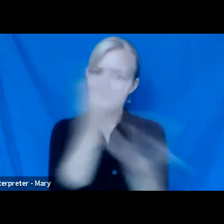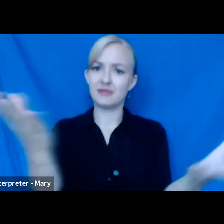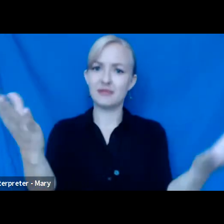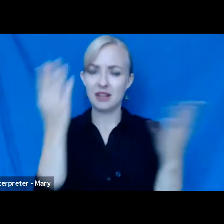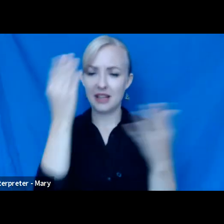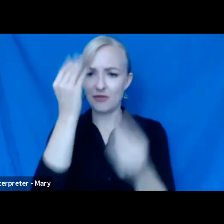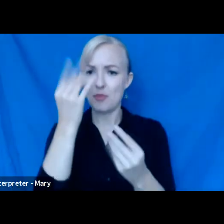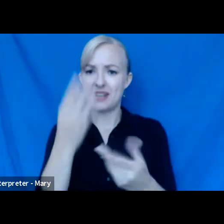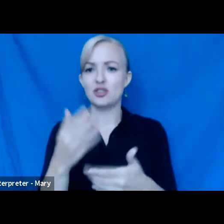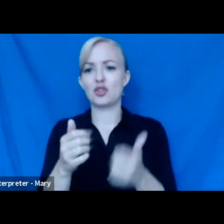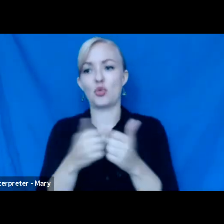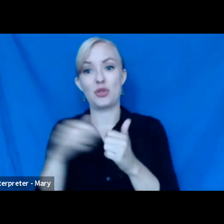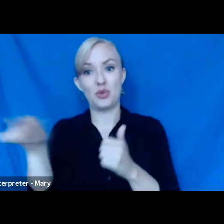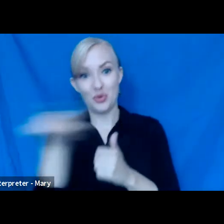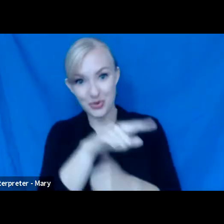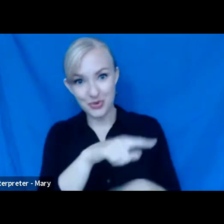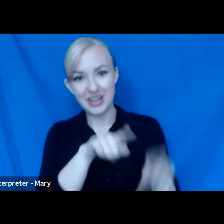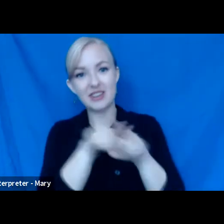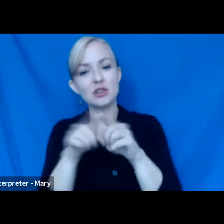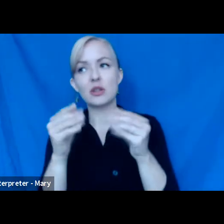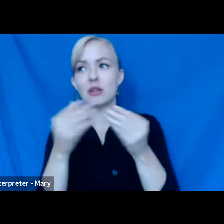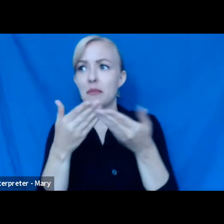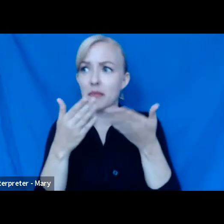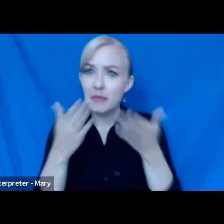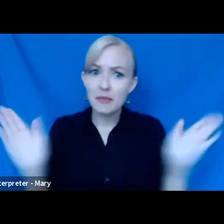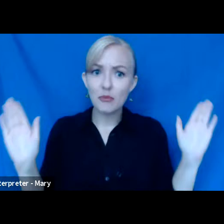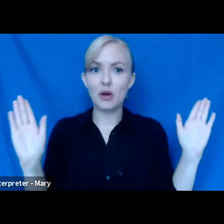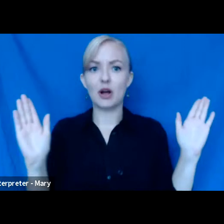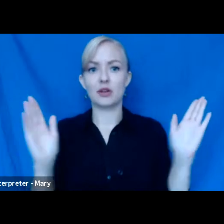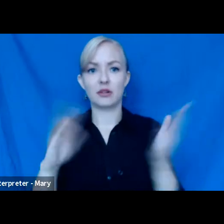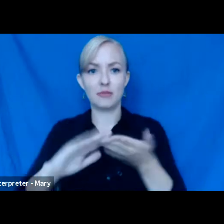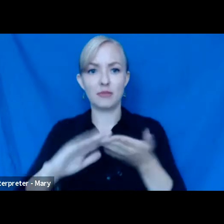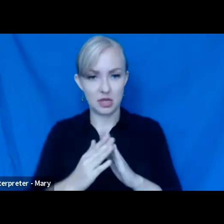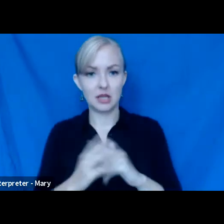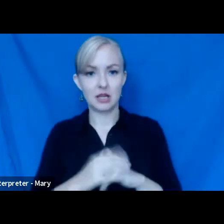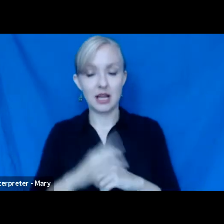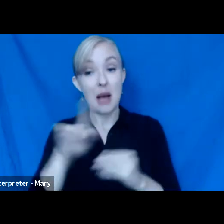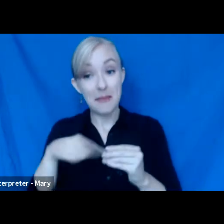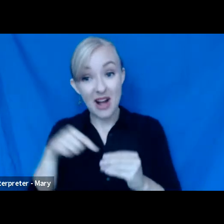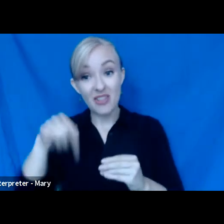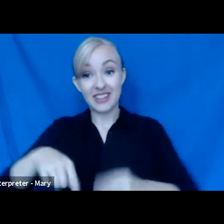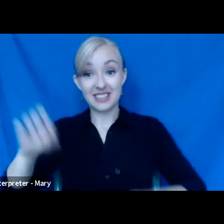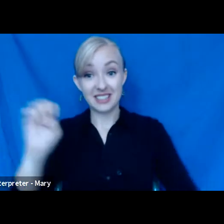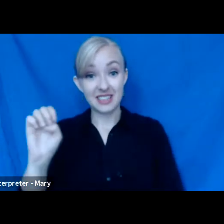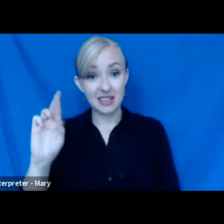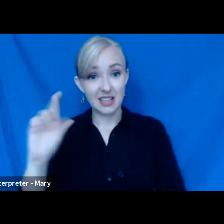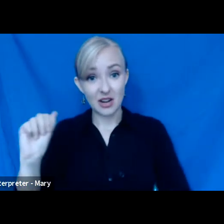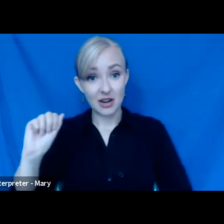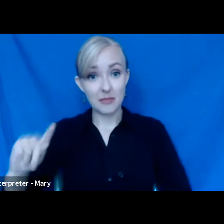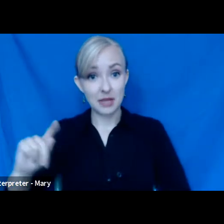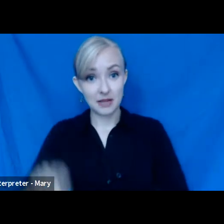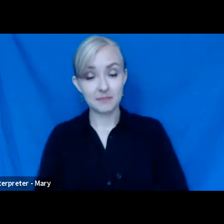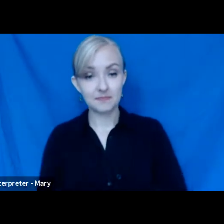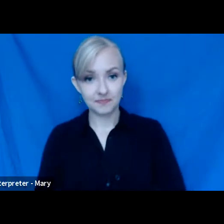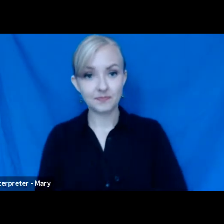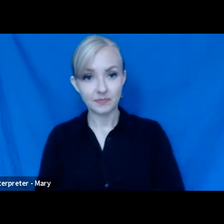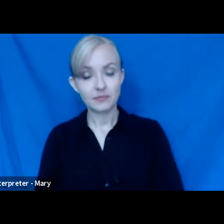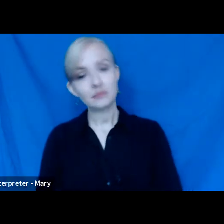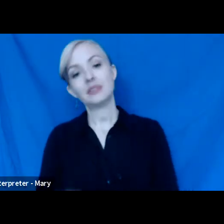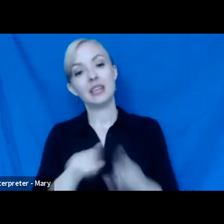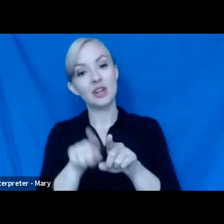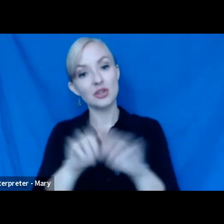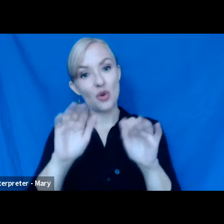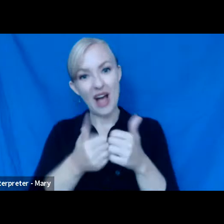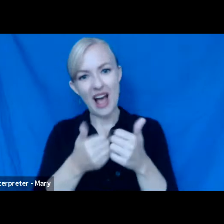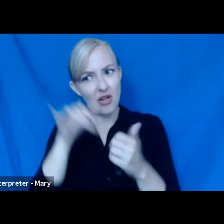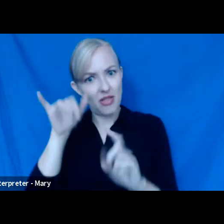and aging networks and the broader disability and aging community about the Emergency Rental Assistance Program and how it can